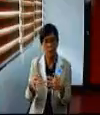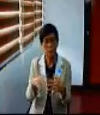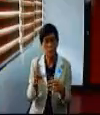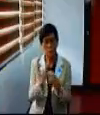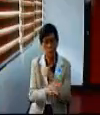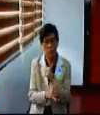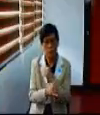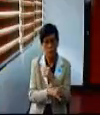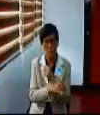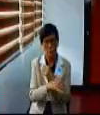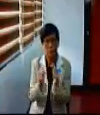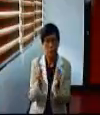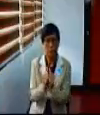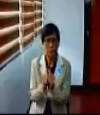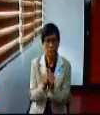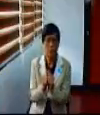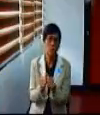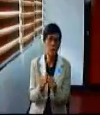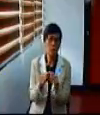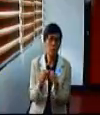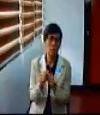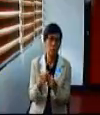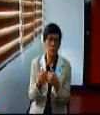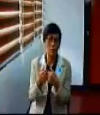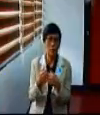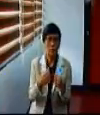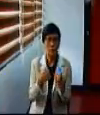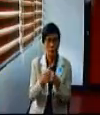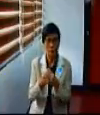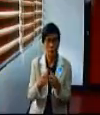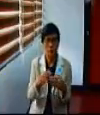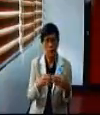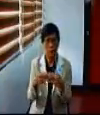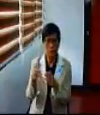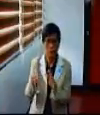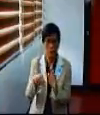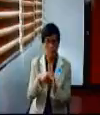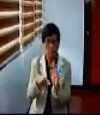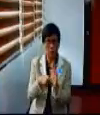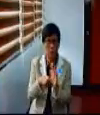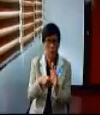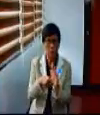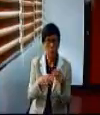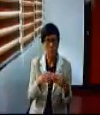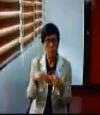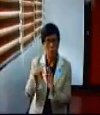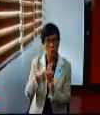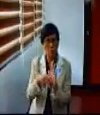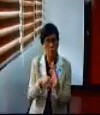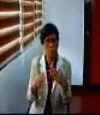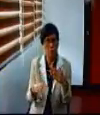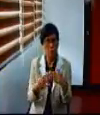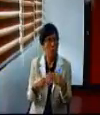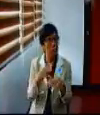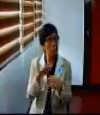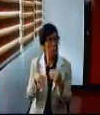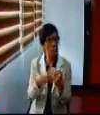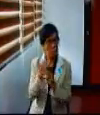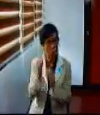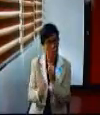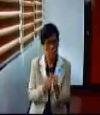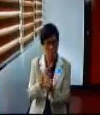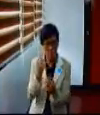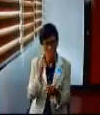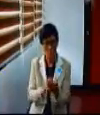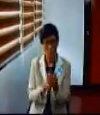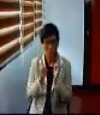follow the guiding principles. And the guiding principles are based on all the internationally recognized human